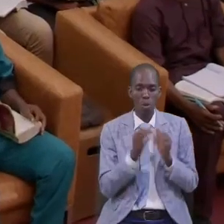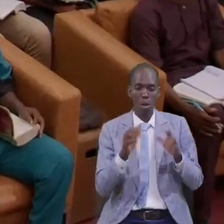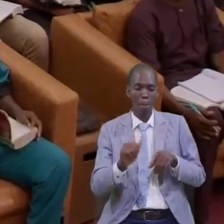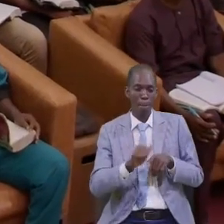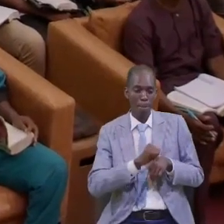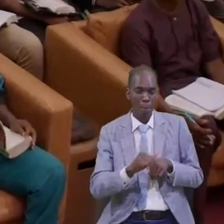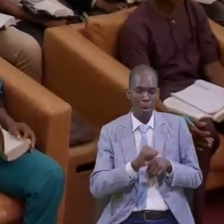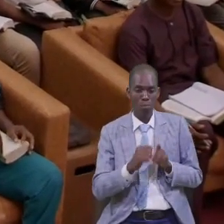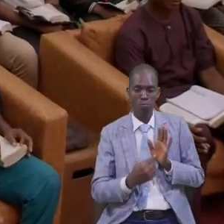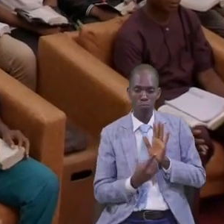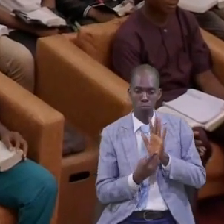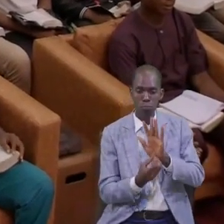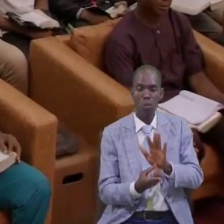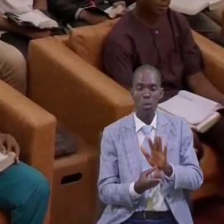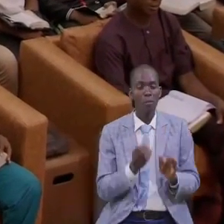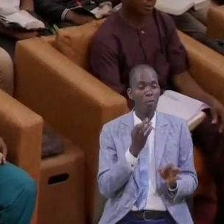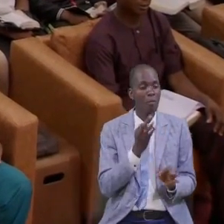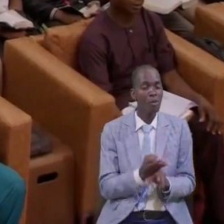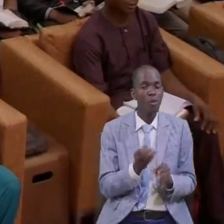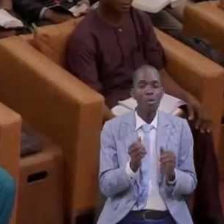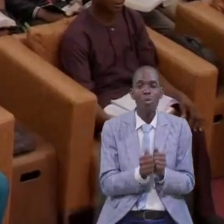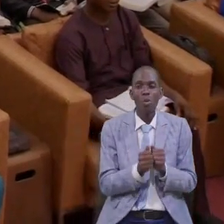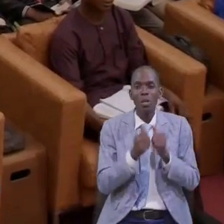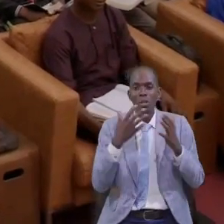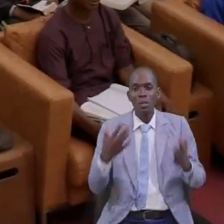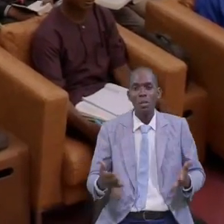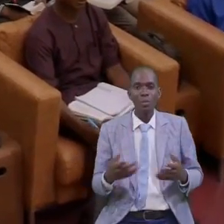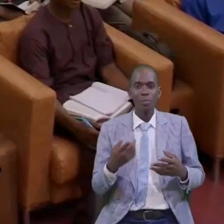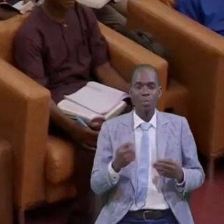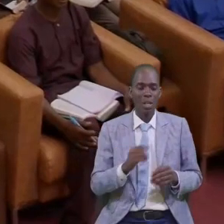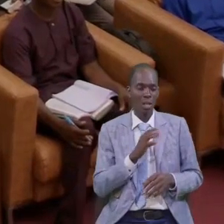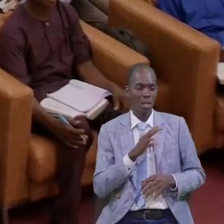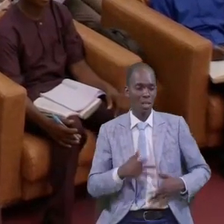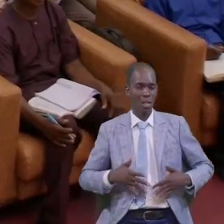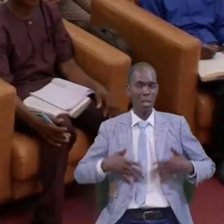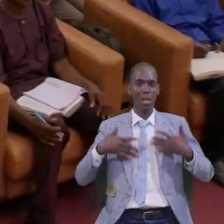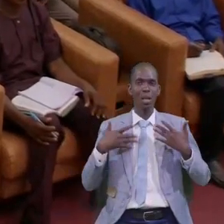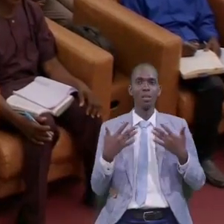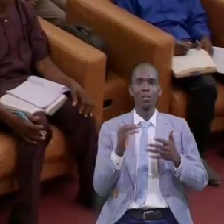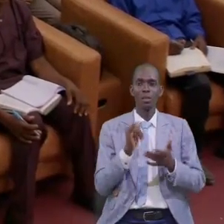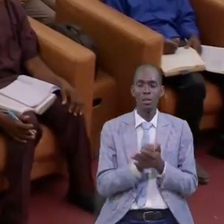practical demonstration, faith without the lifestyle